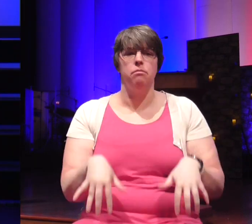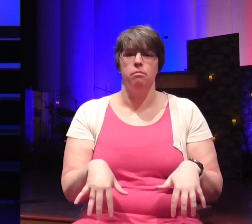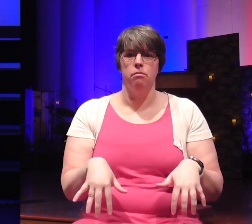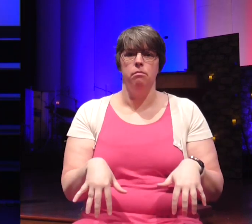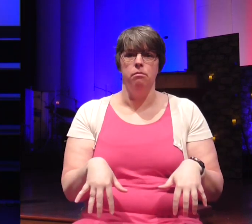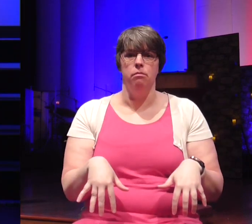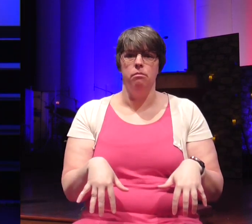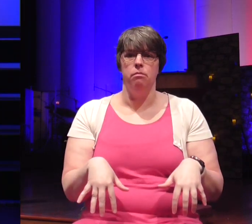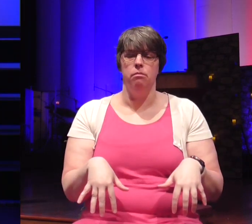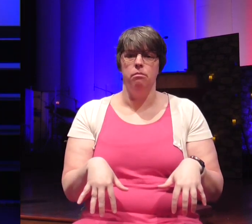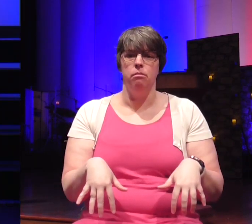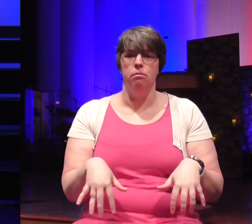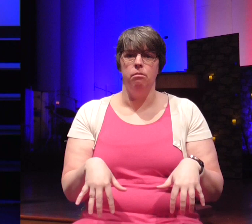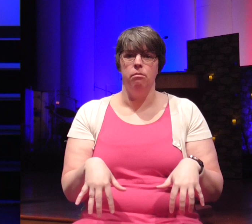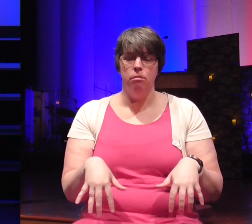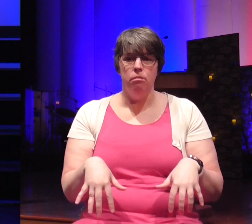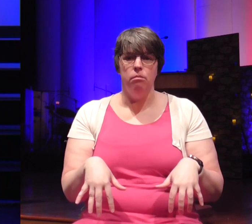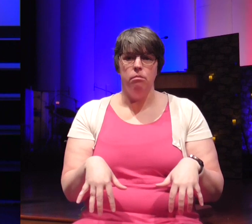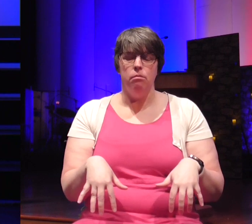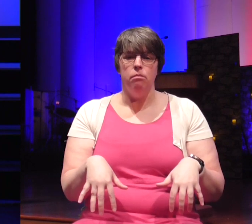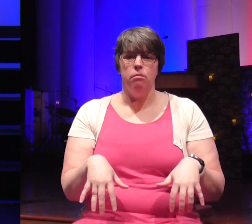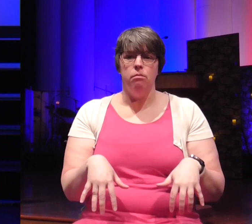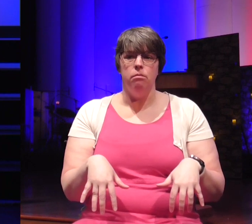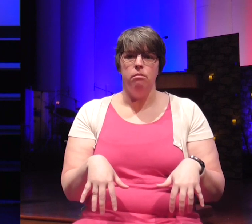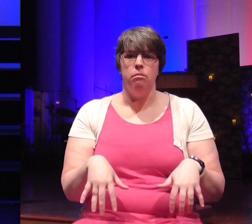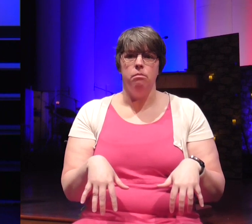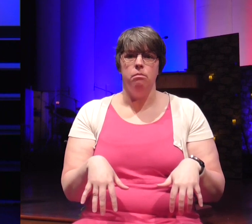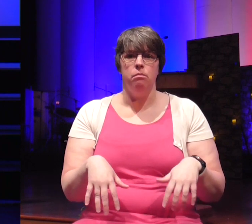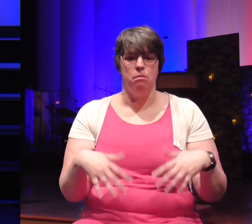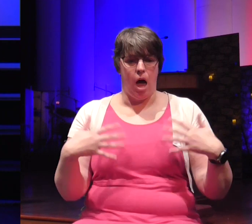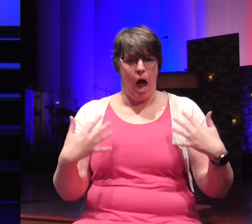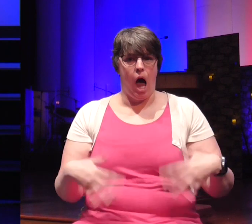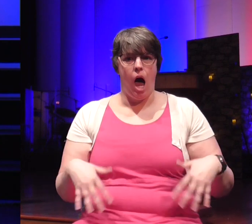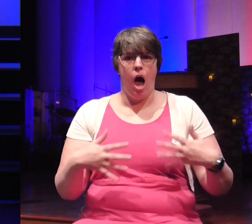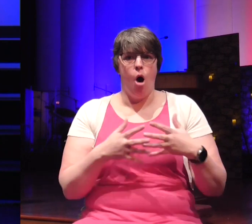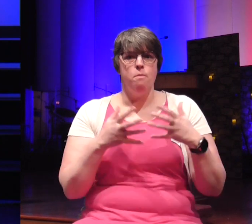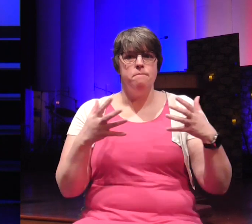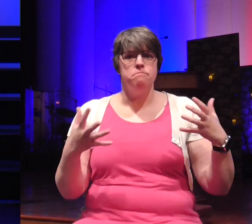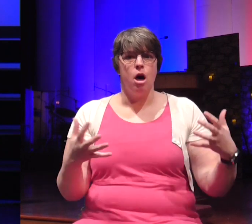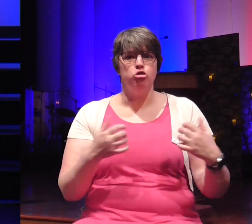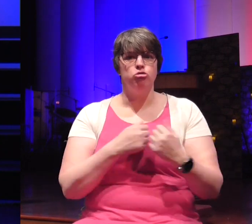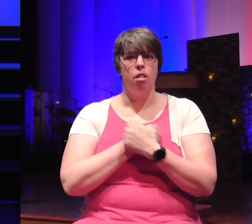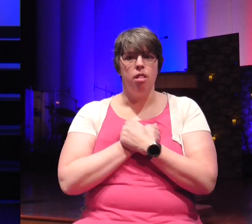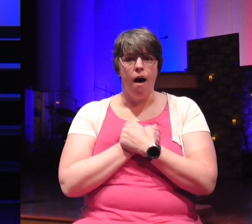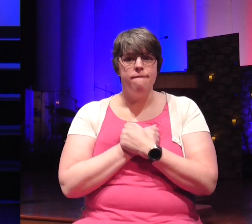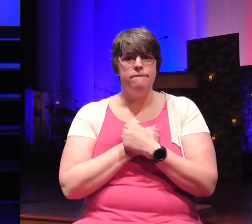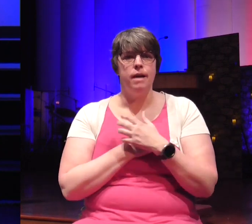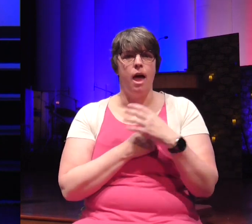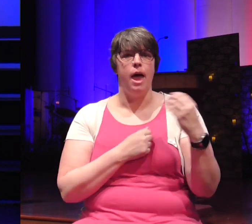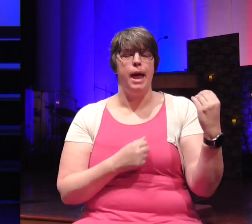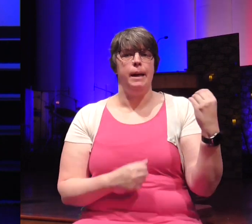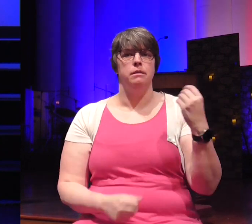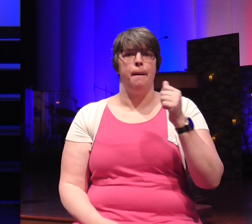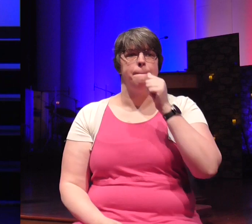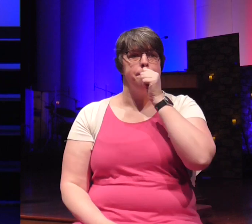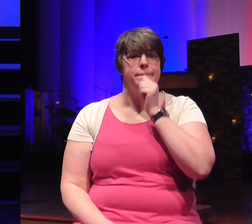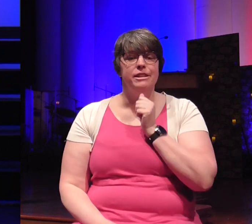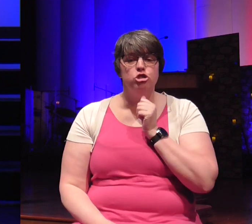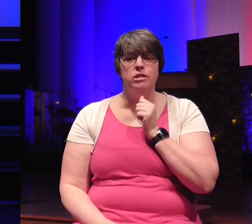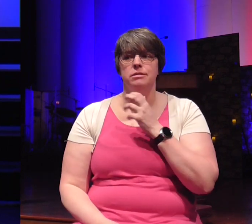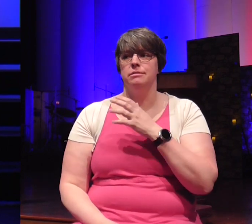to the core by the degree of love and patience and